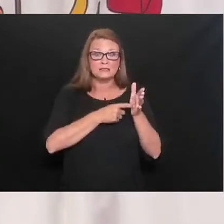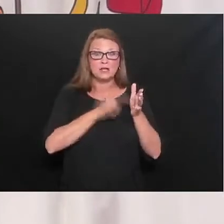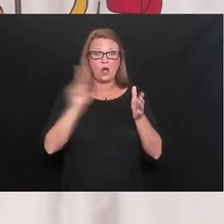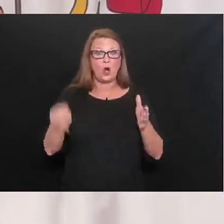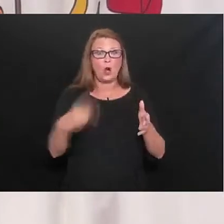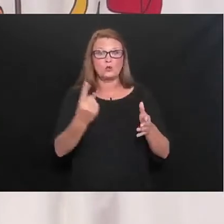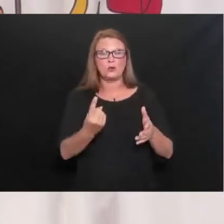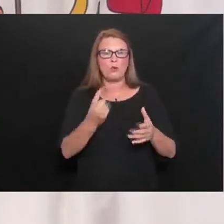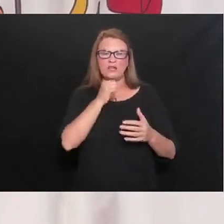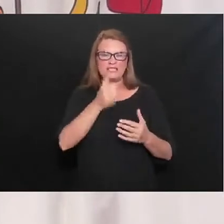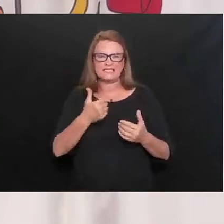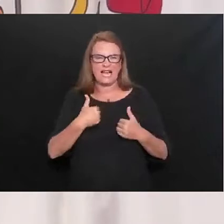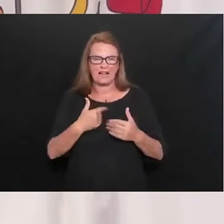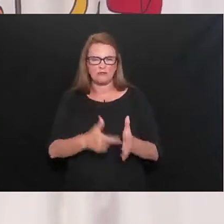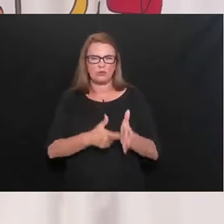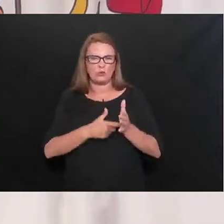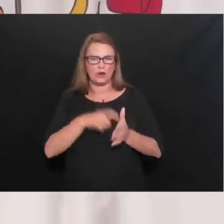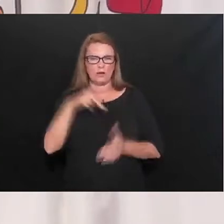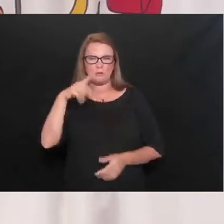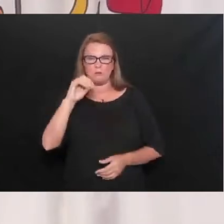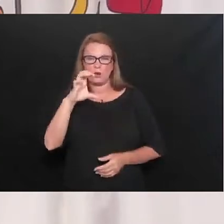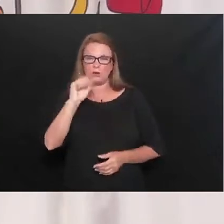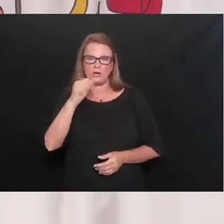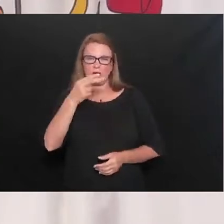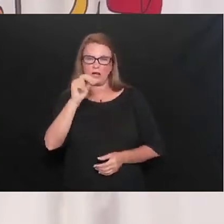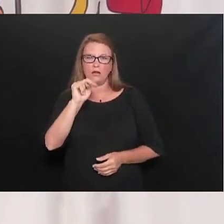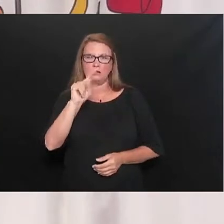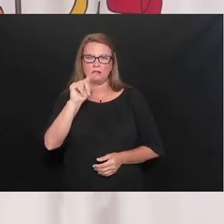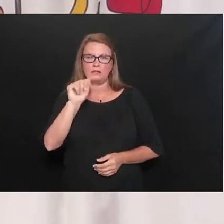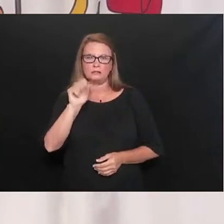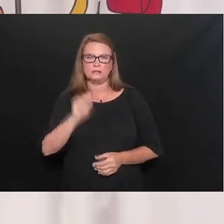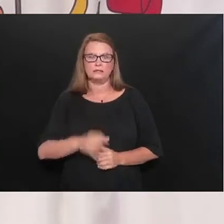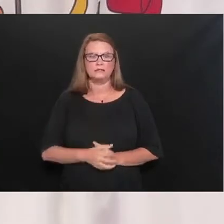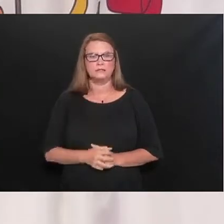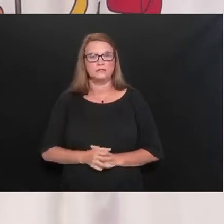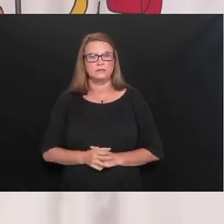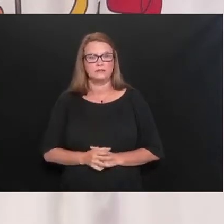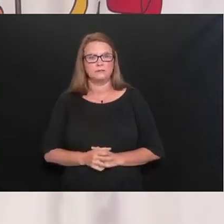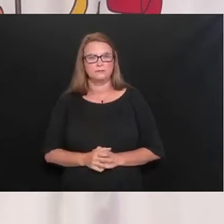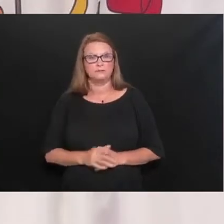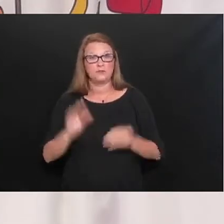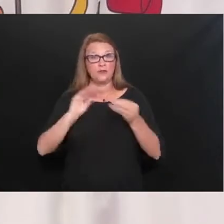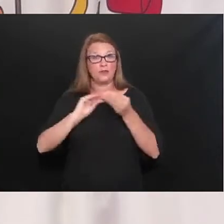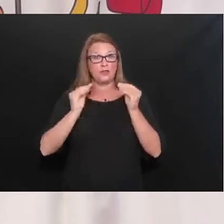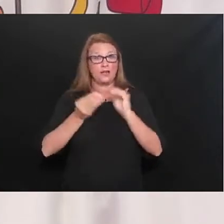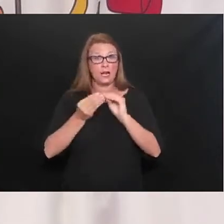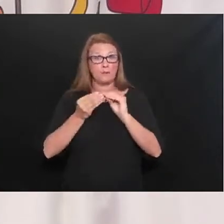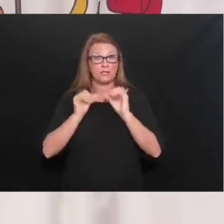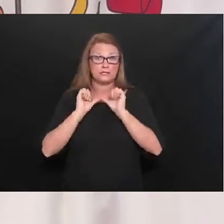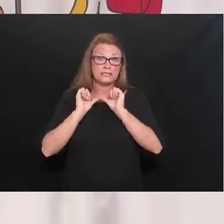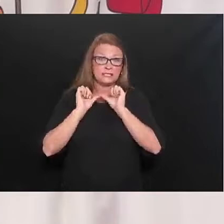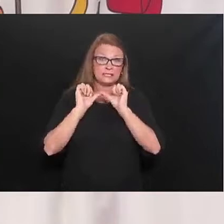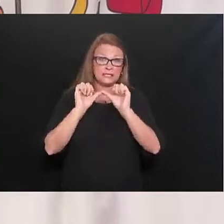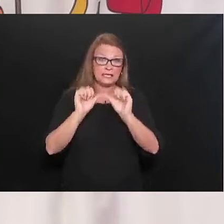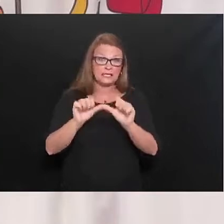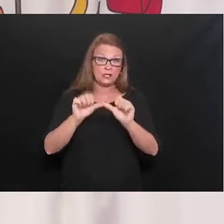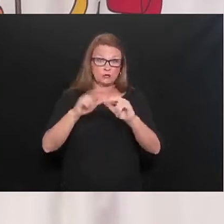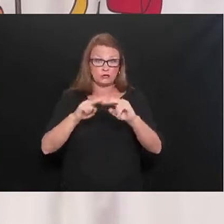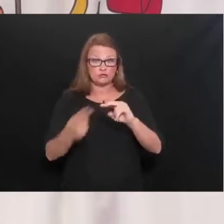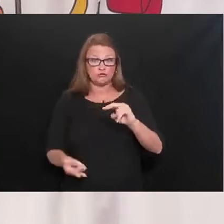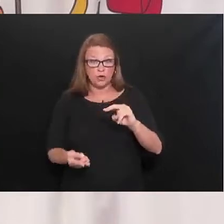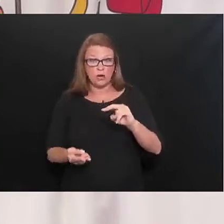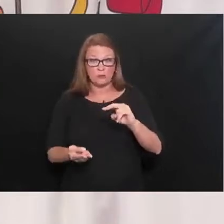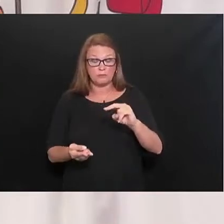county that doesn't have a mask mandate in school was Pocahontas. Our numbers continue to drop in the